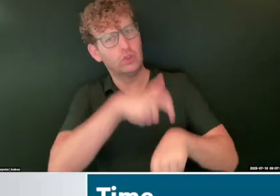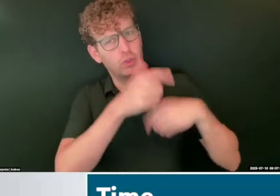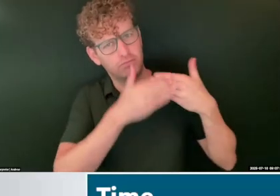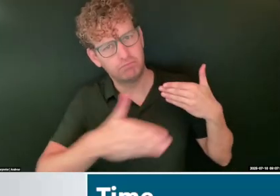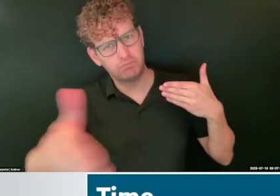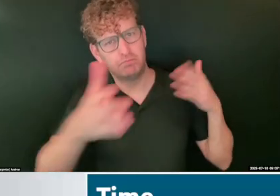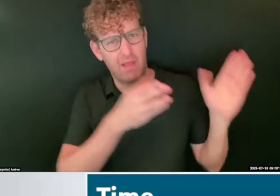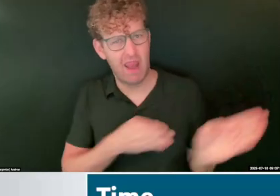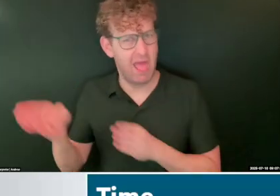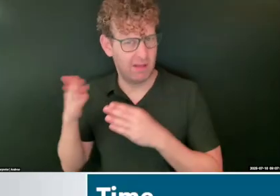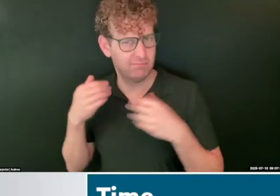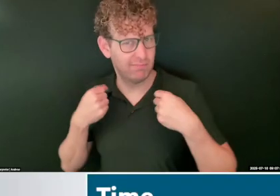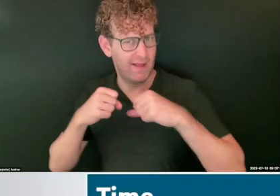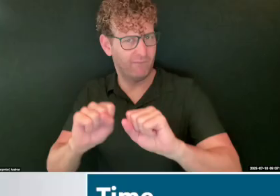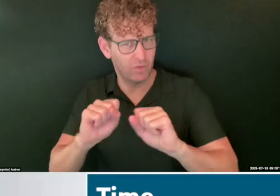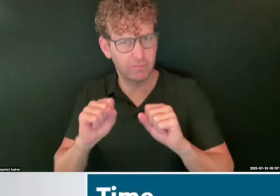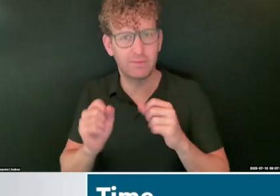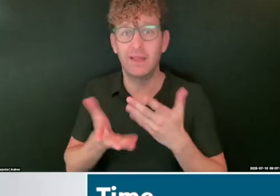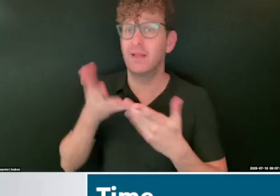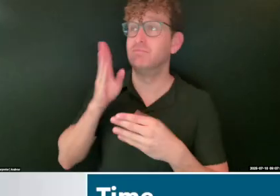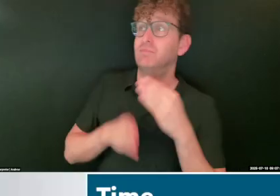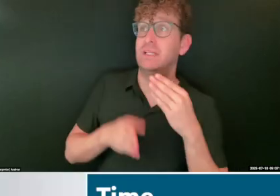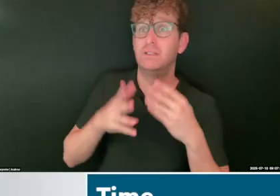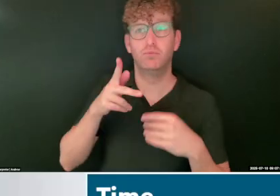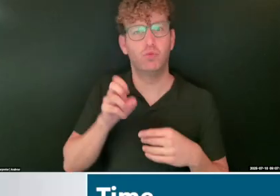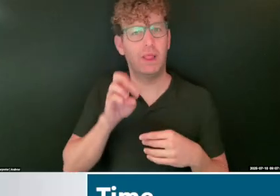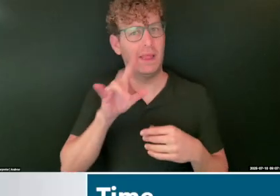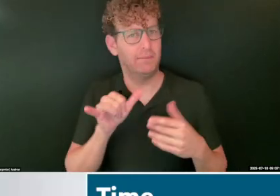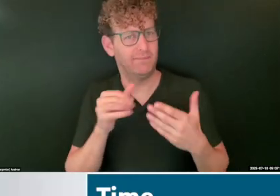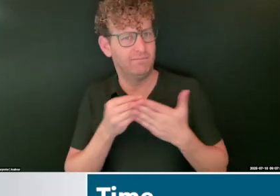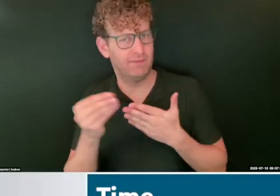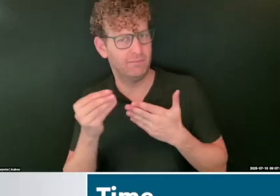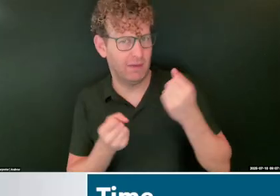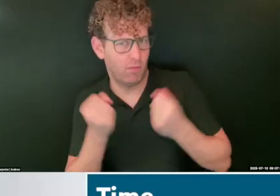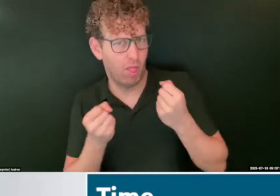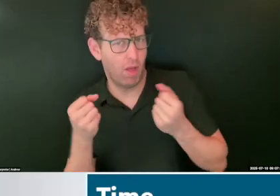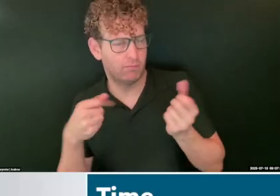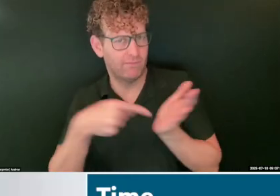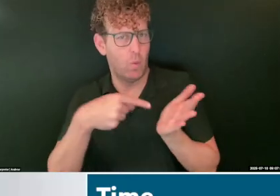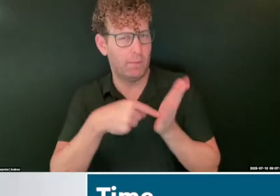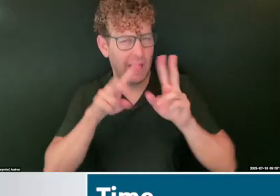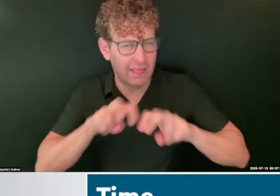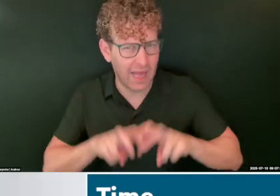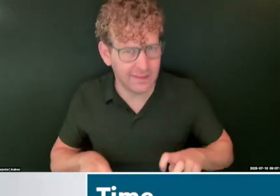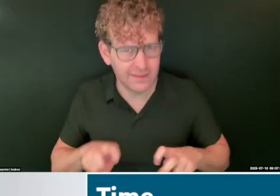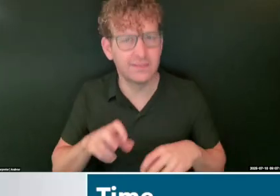effort. Finally, we'll cap it off with a preliminary vehicle affordability analysis by the Center